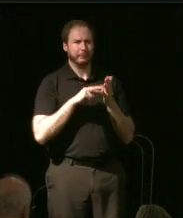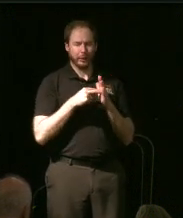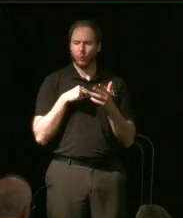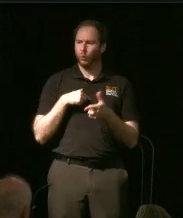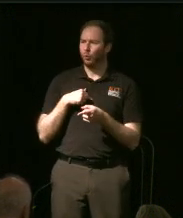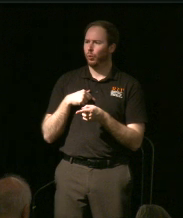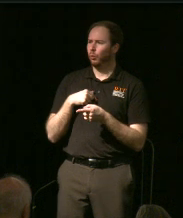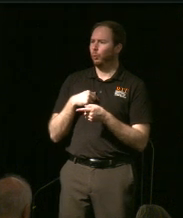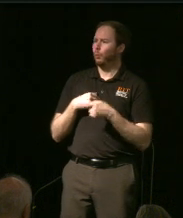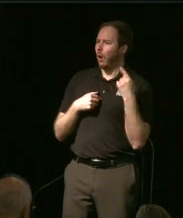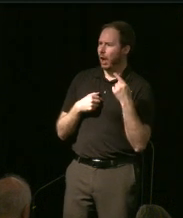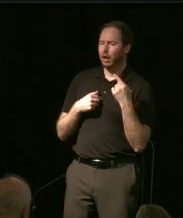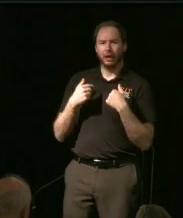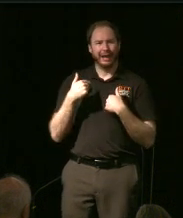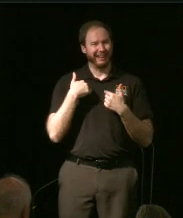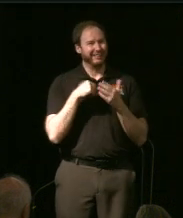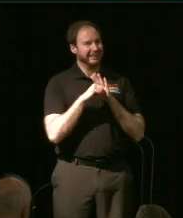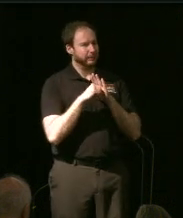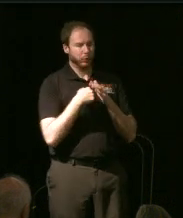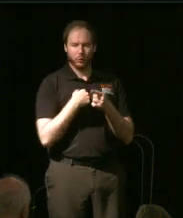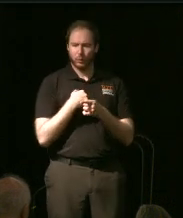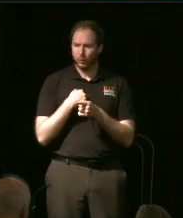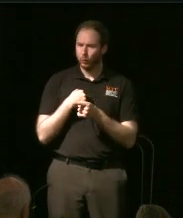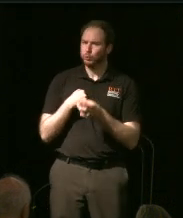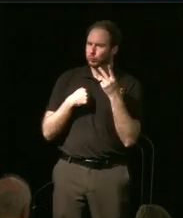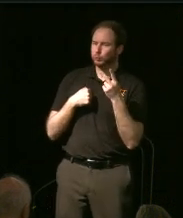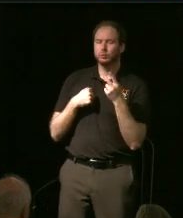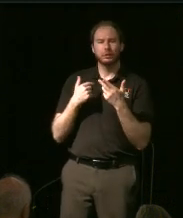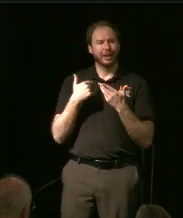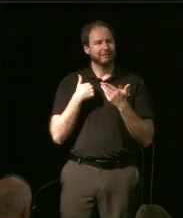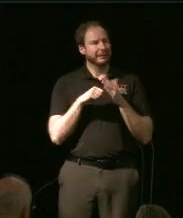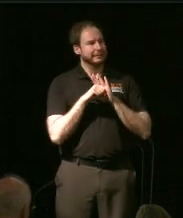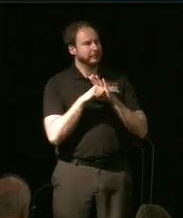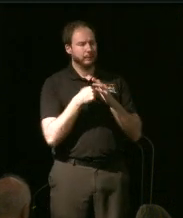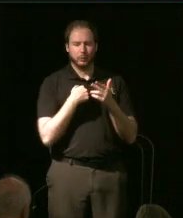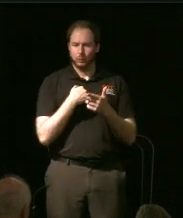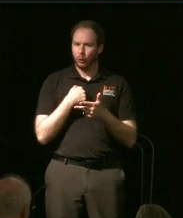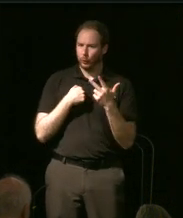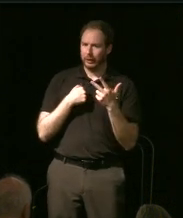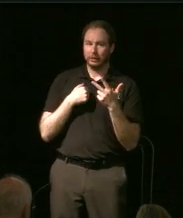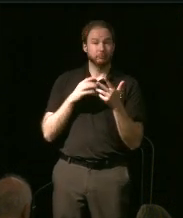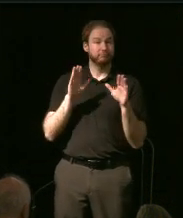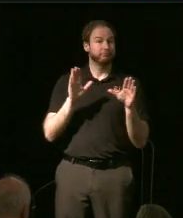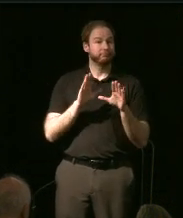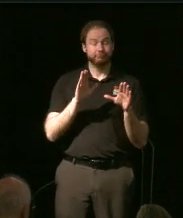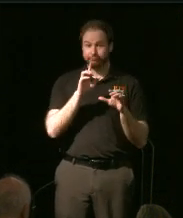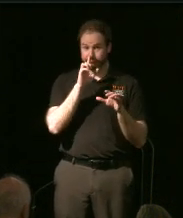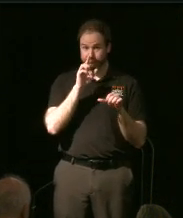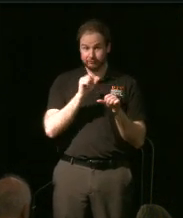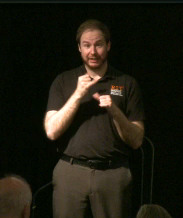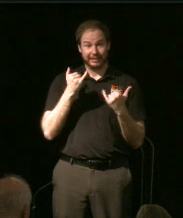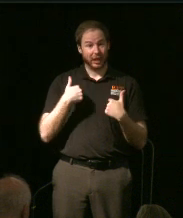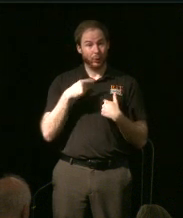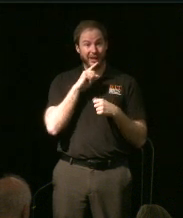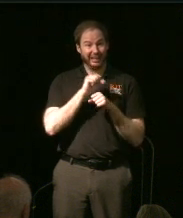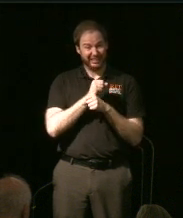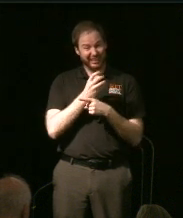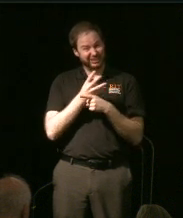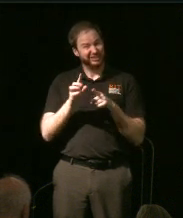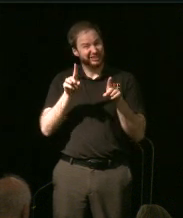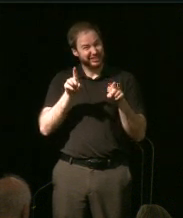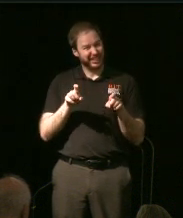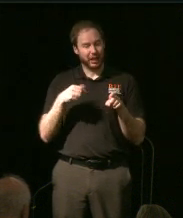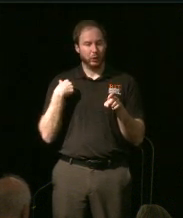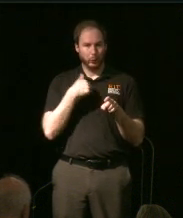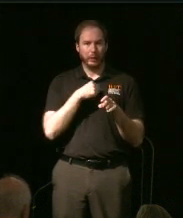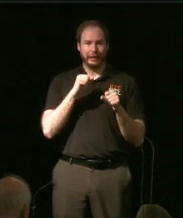I have these symptoms, I'm in Usher 2. I have these symptoms, I'm in Usher 3. But it turns out, because we can do the genetics now, there's a huge amount